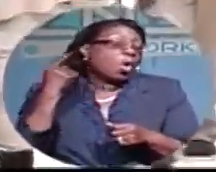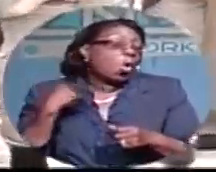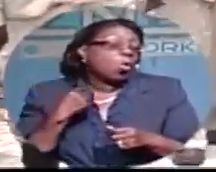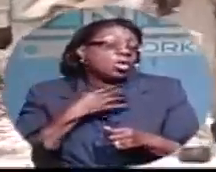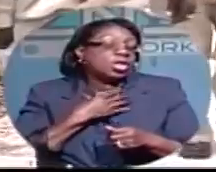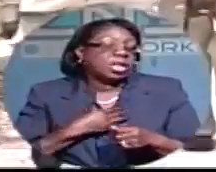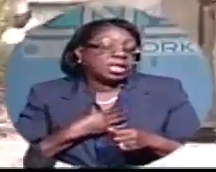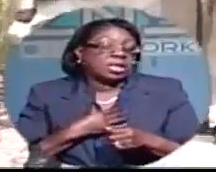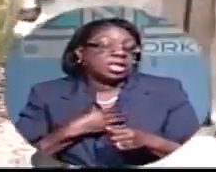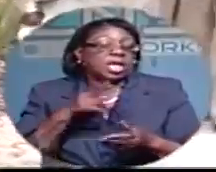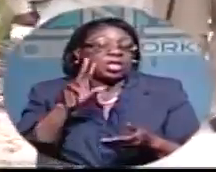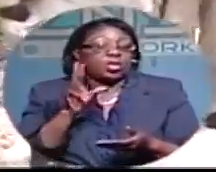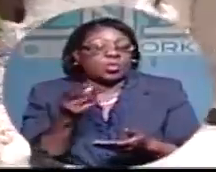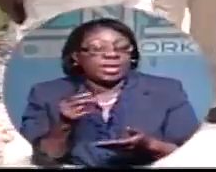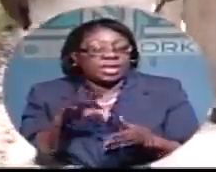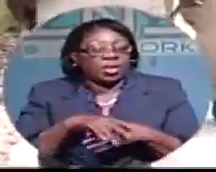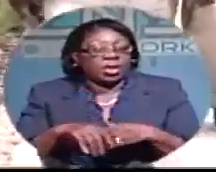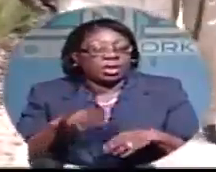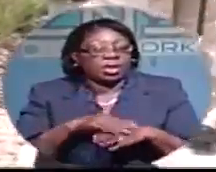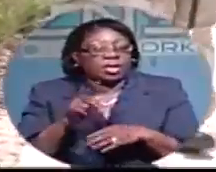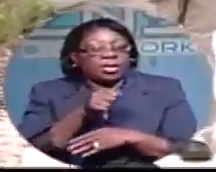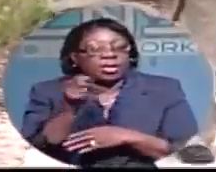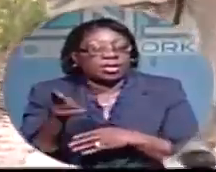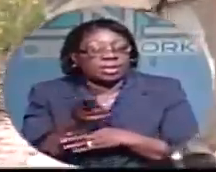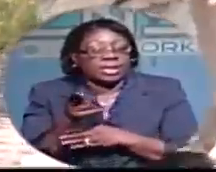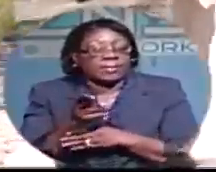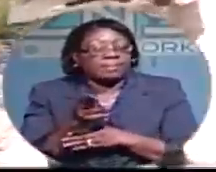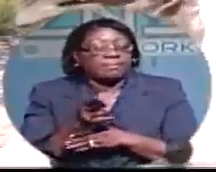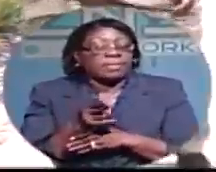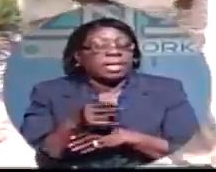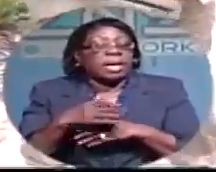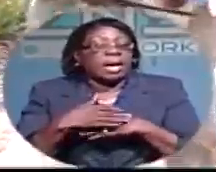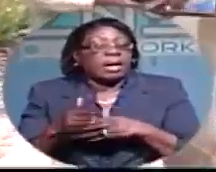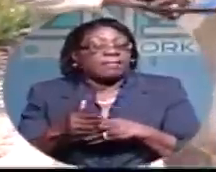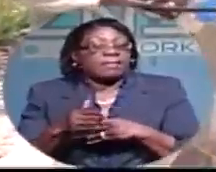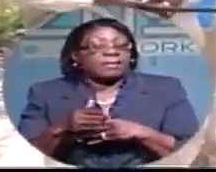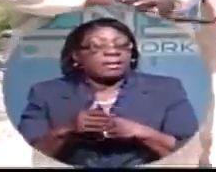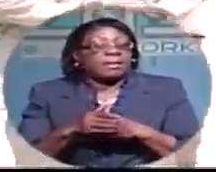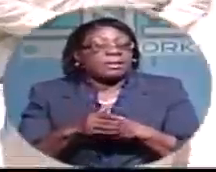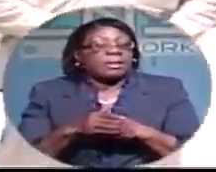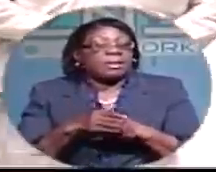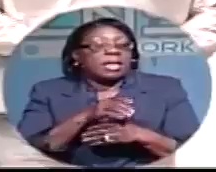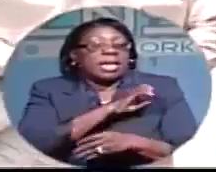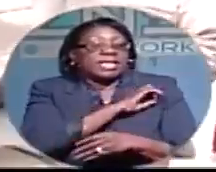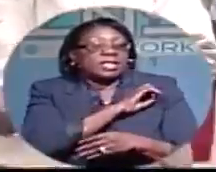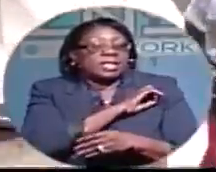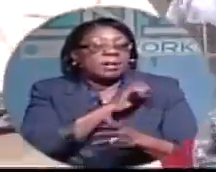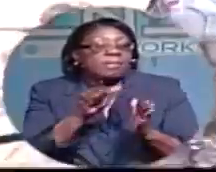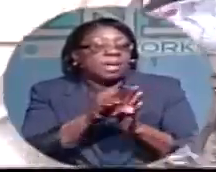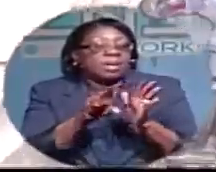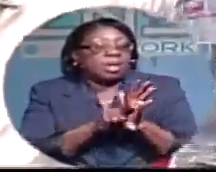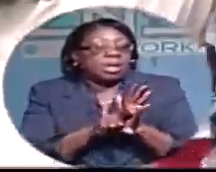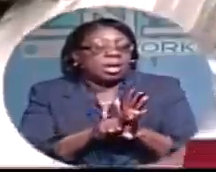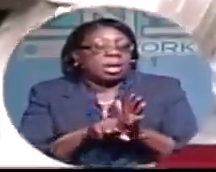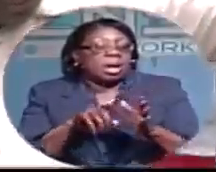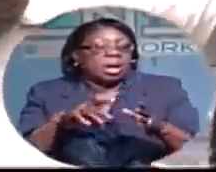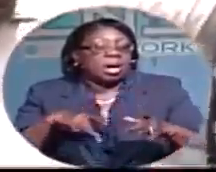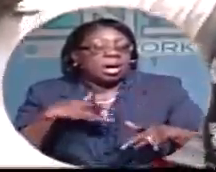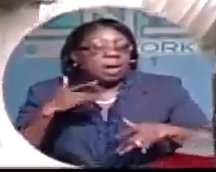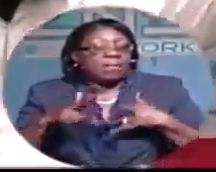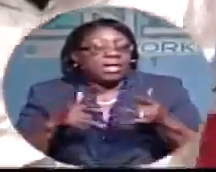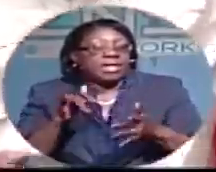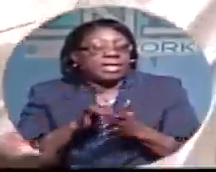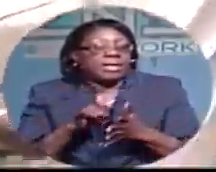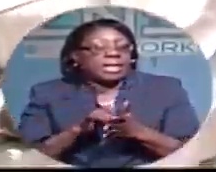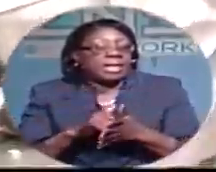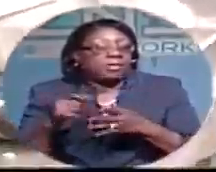pendant, and $20 cash on Thursday, May 17th. Following the arraignment, Edgecombe's attorney, Tonic Lewis, complained that he was brutalized